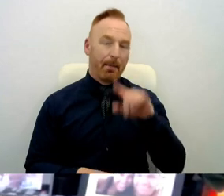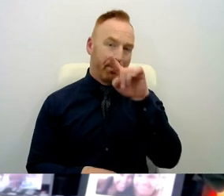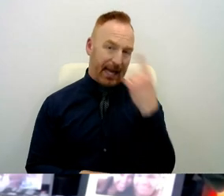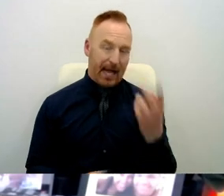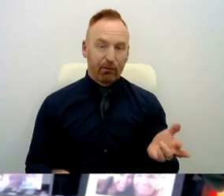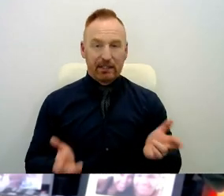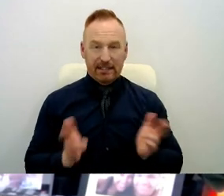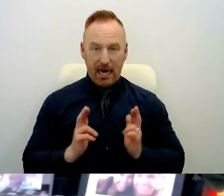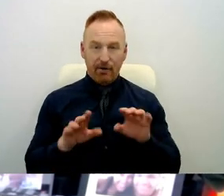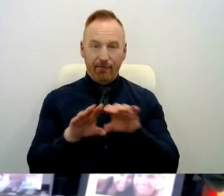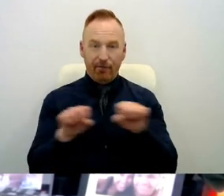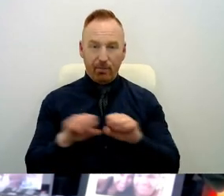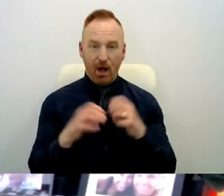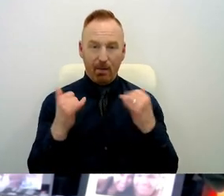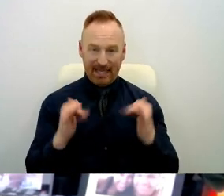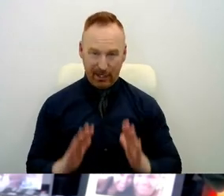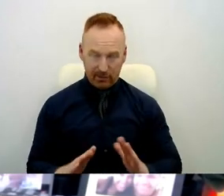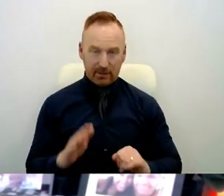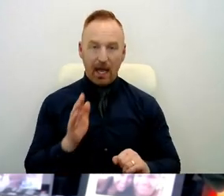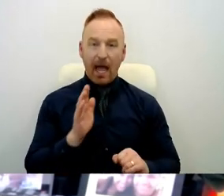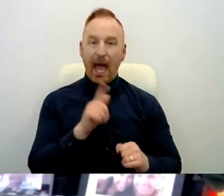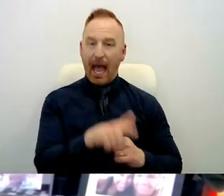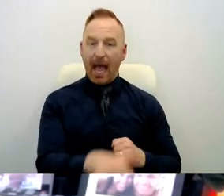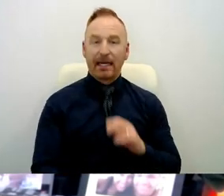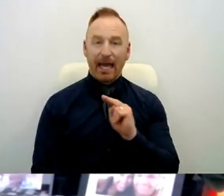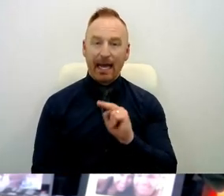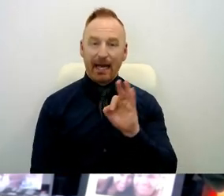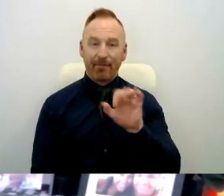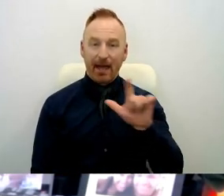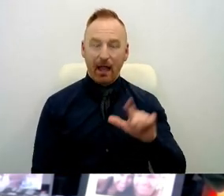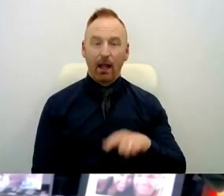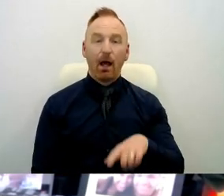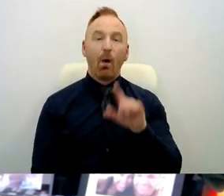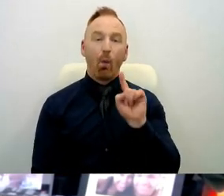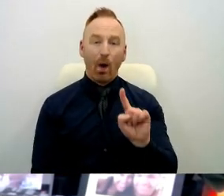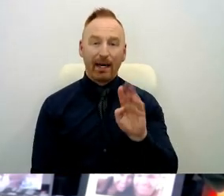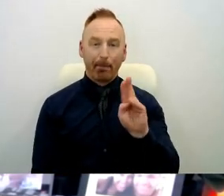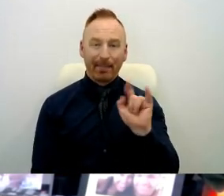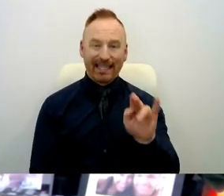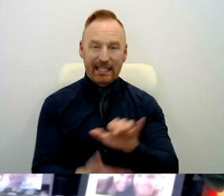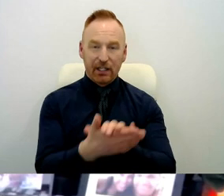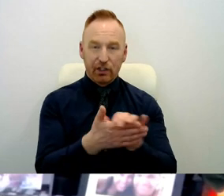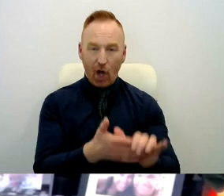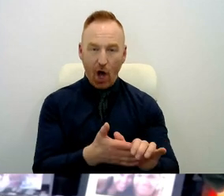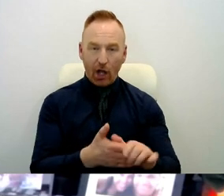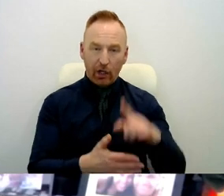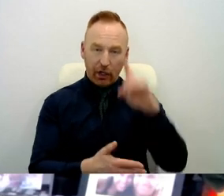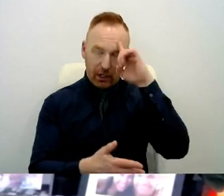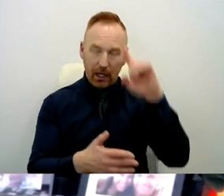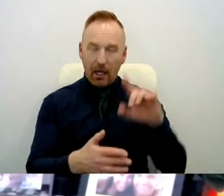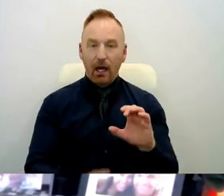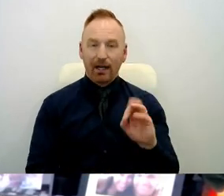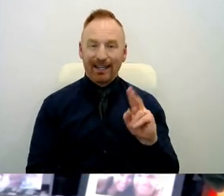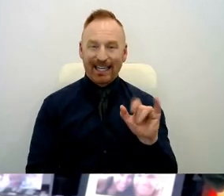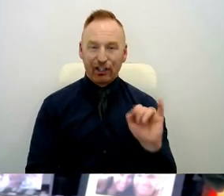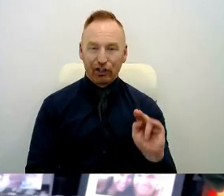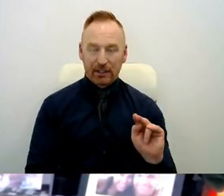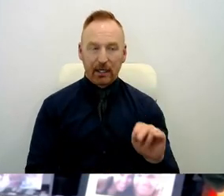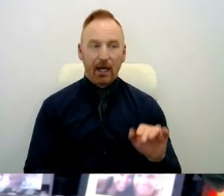football players who were denied payments for dementia in the NFL's $1 billion concussion settlement can seek to